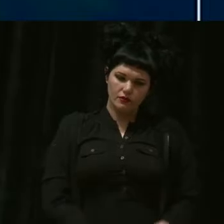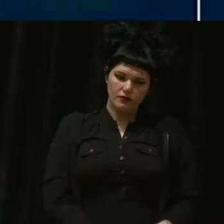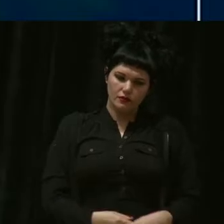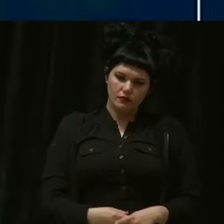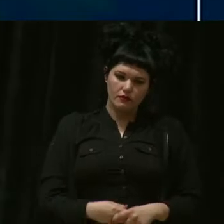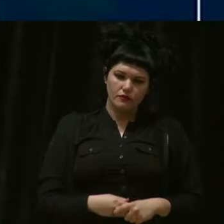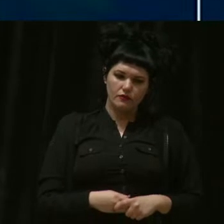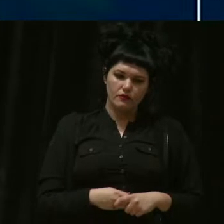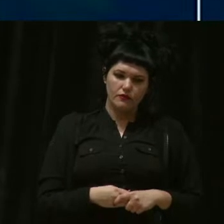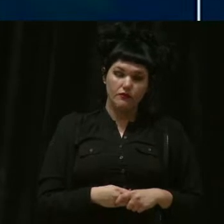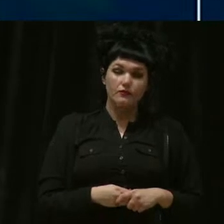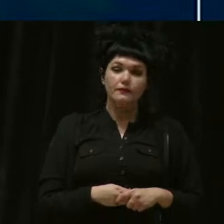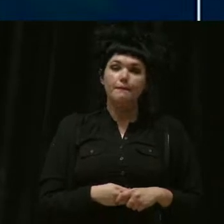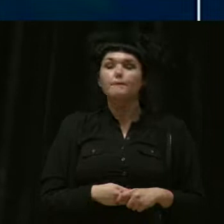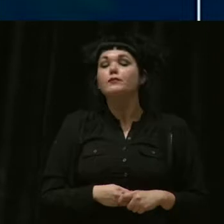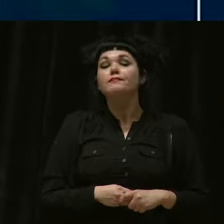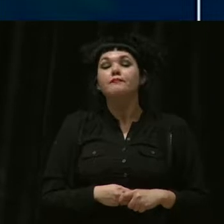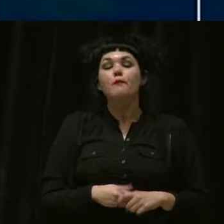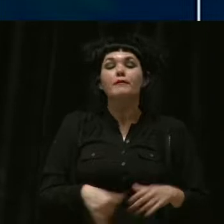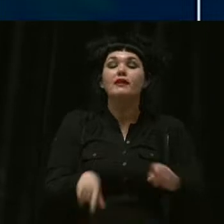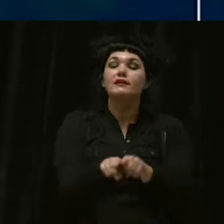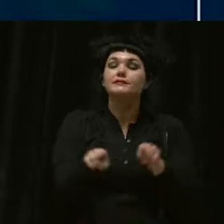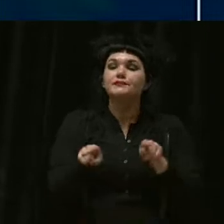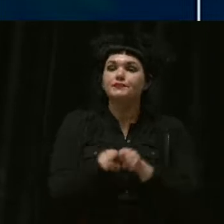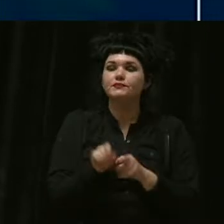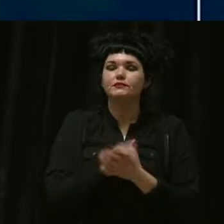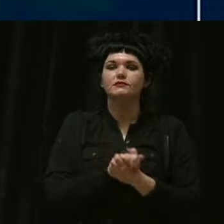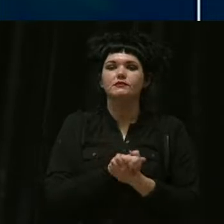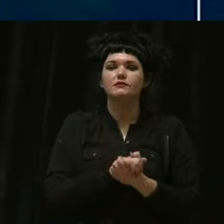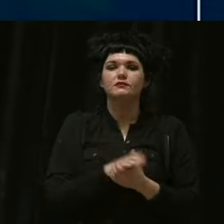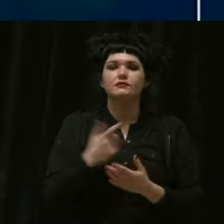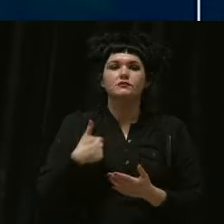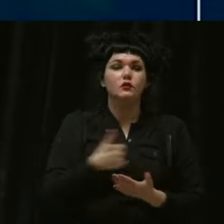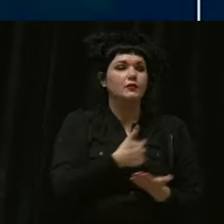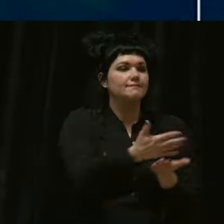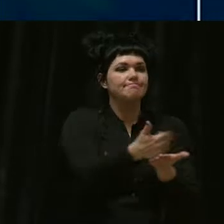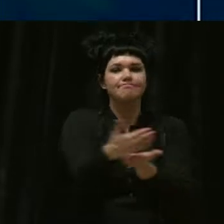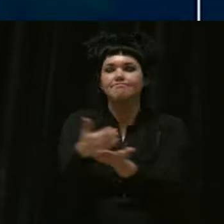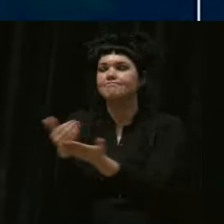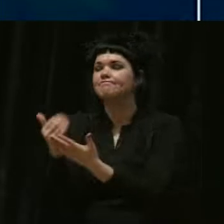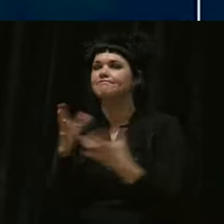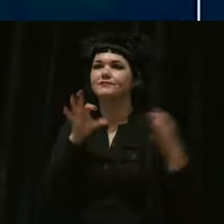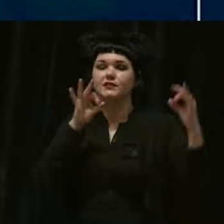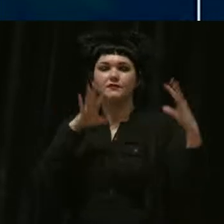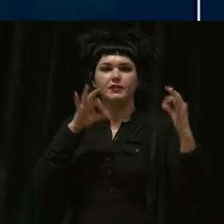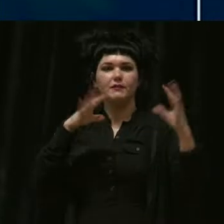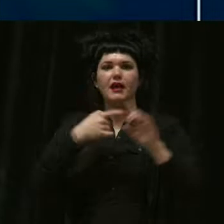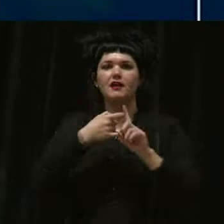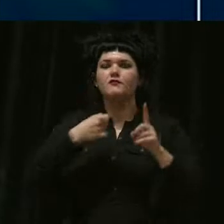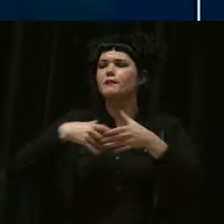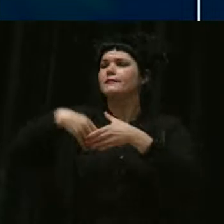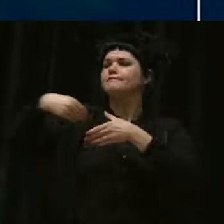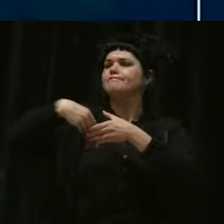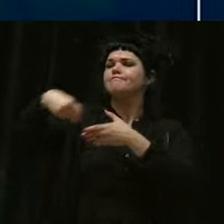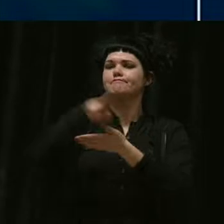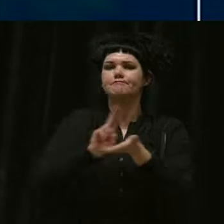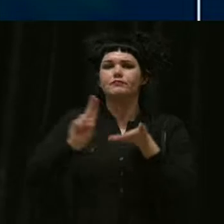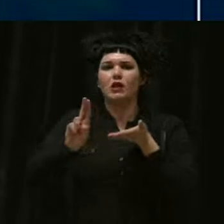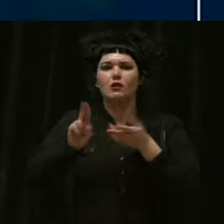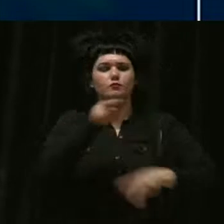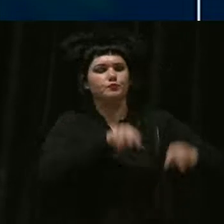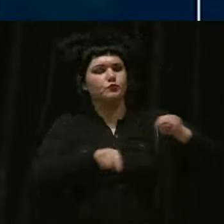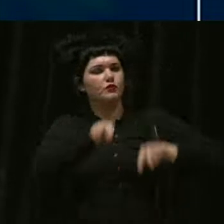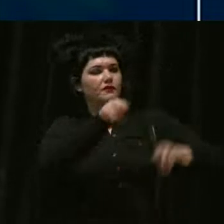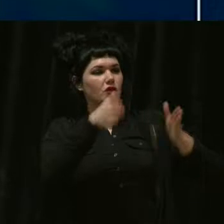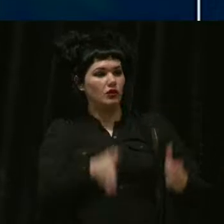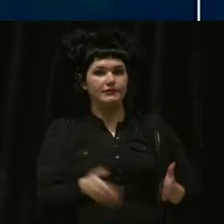In addition, we also received feedback from external reviewers, three